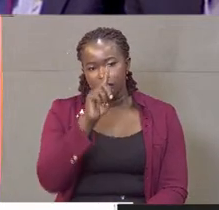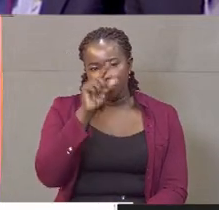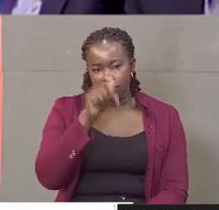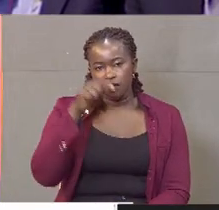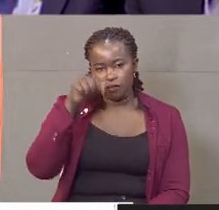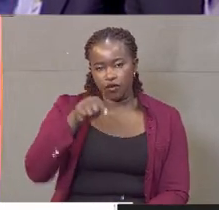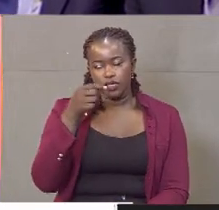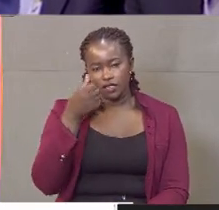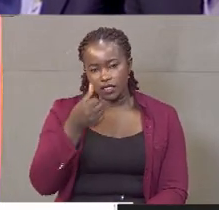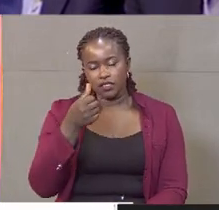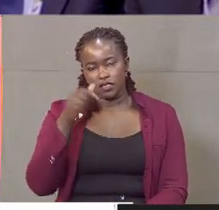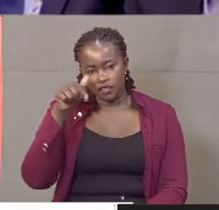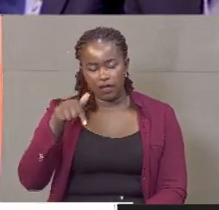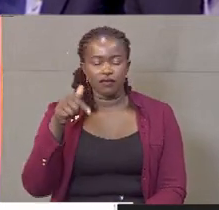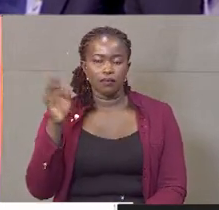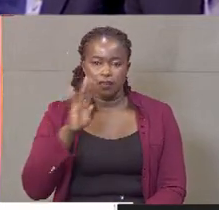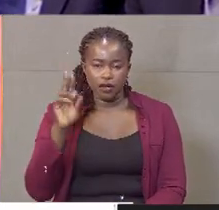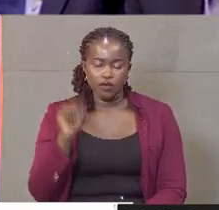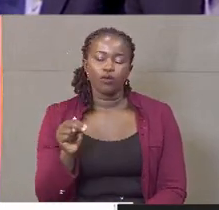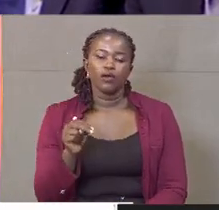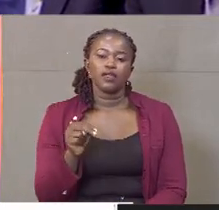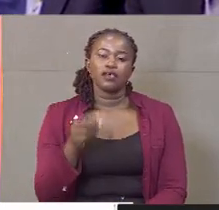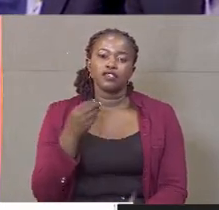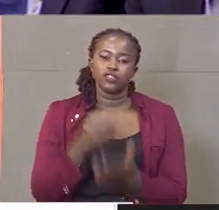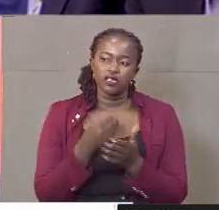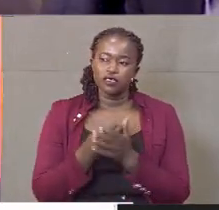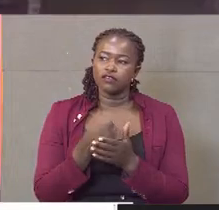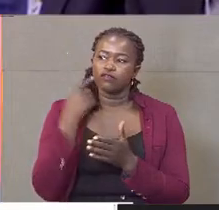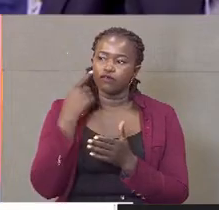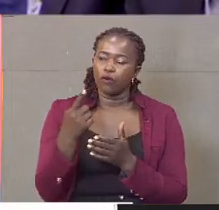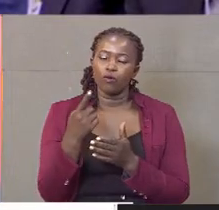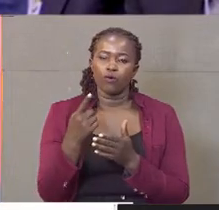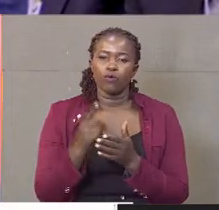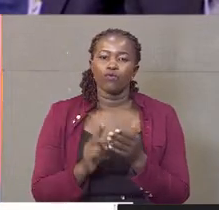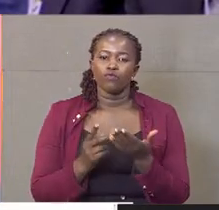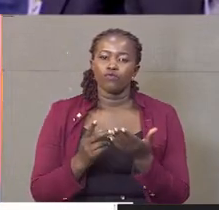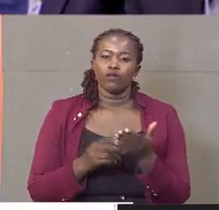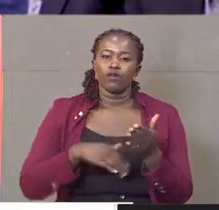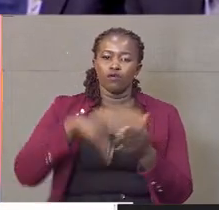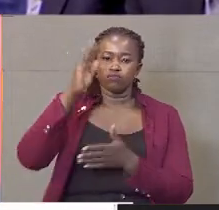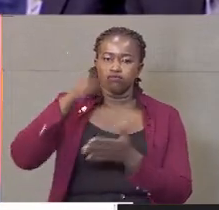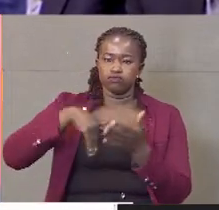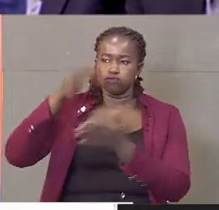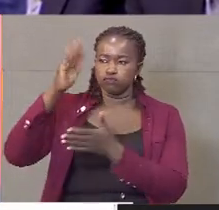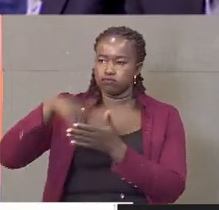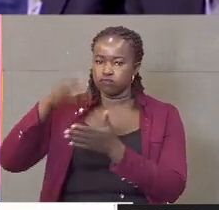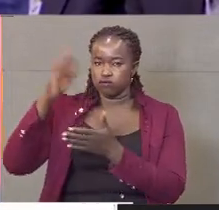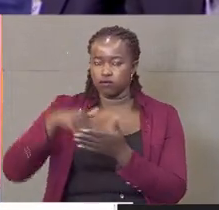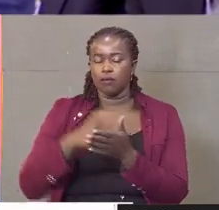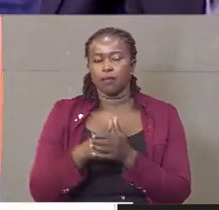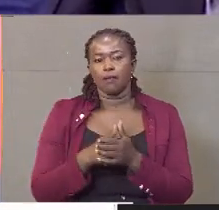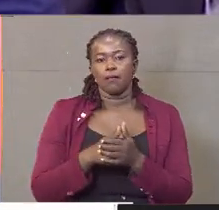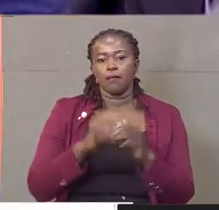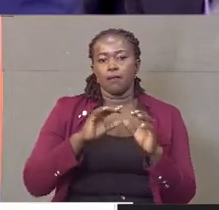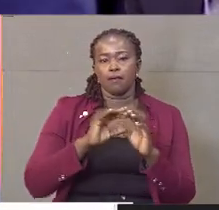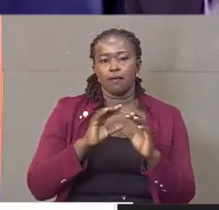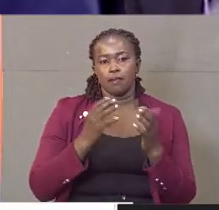17.76 billion shilling for the rehabilitation of Mandela National Stadium.